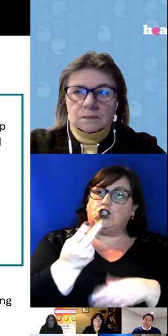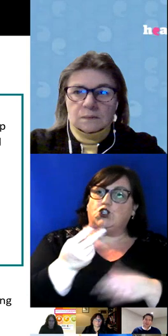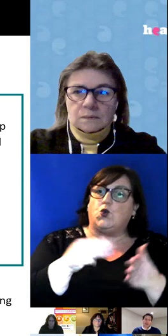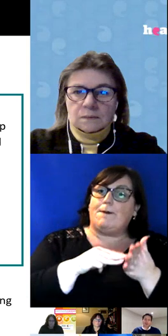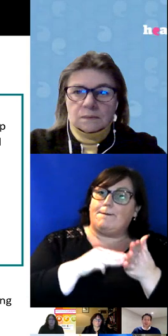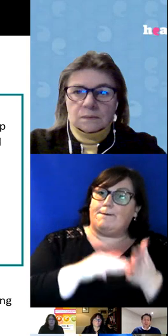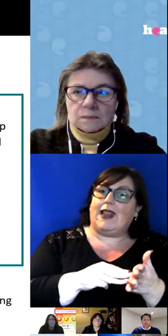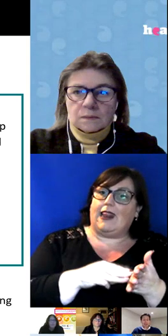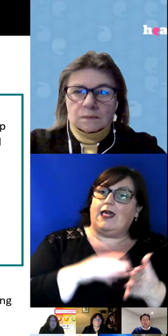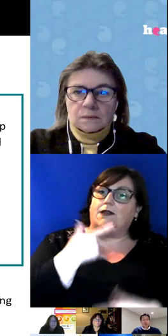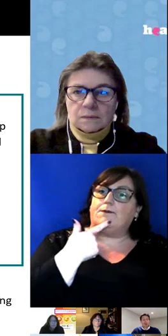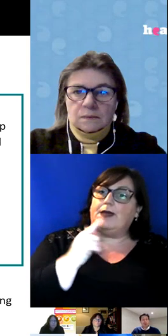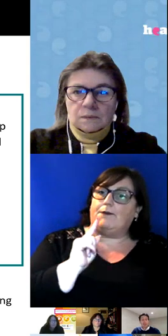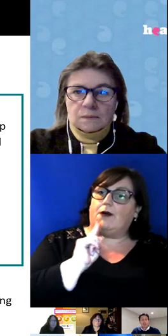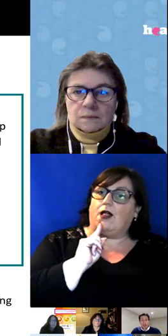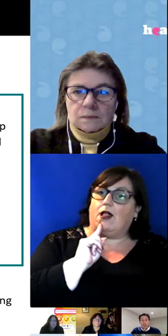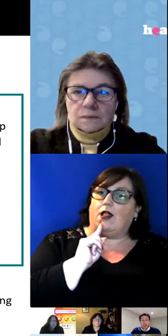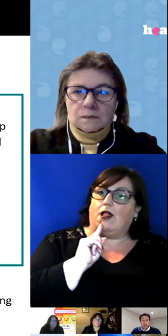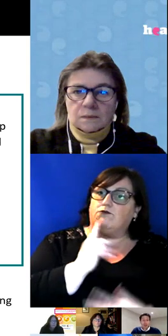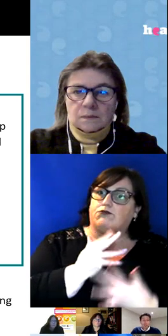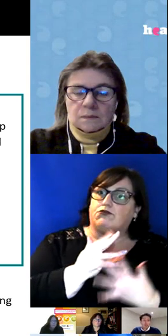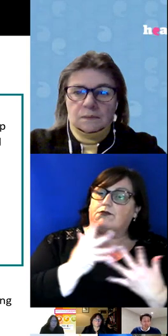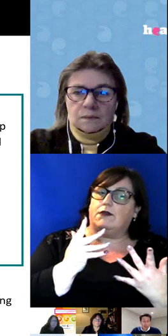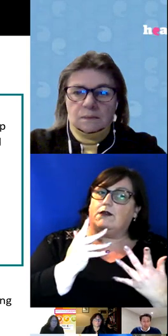When we think about those 2 million people,